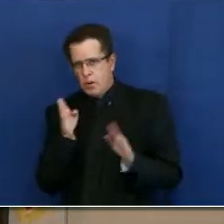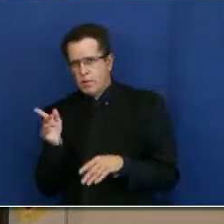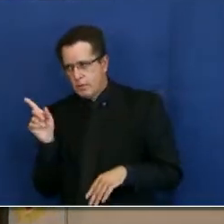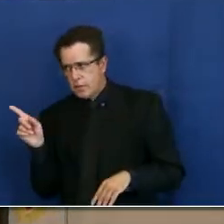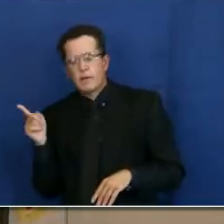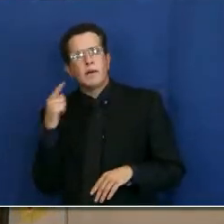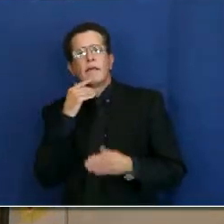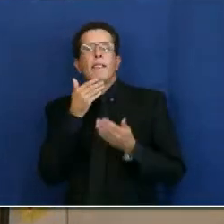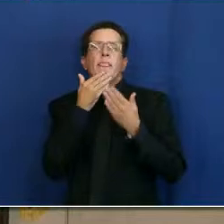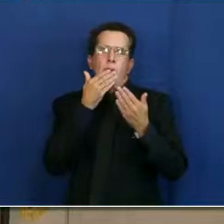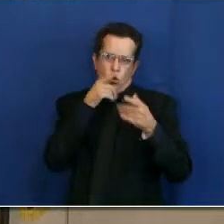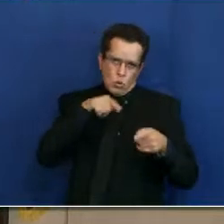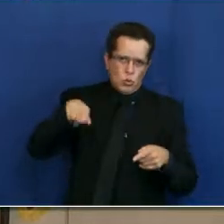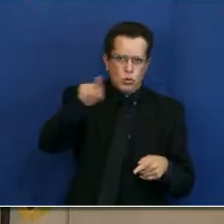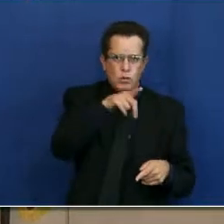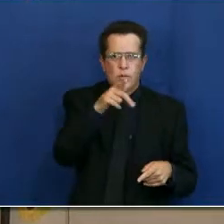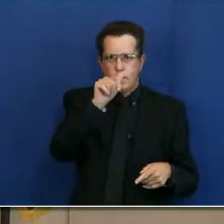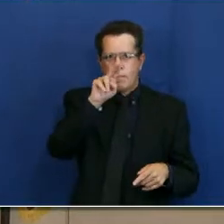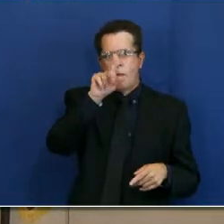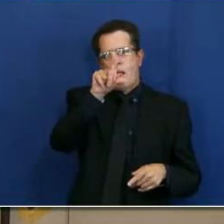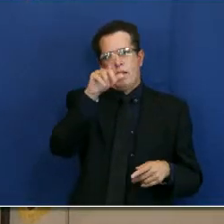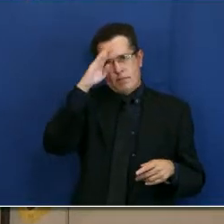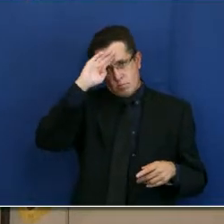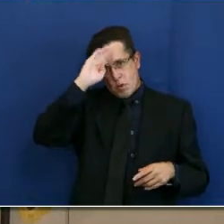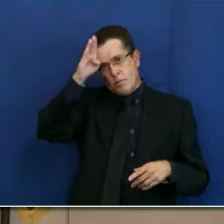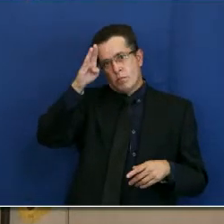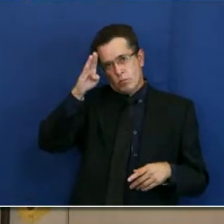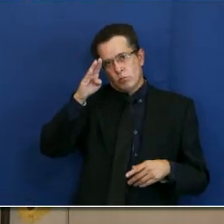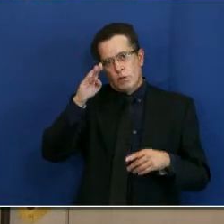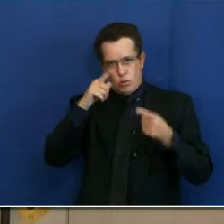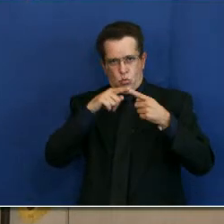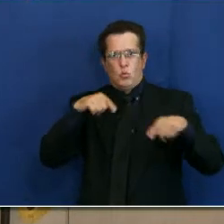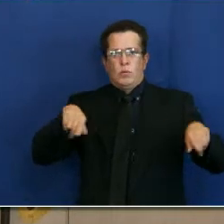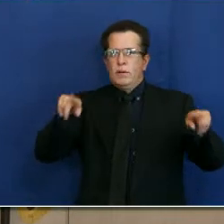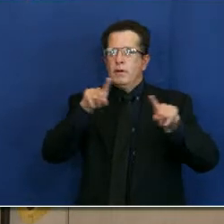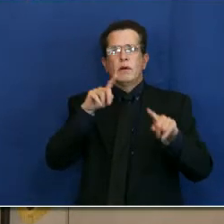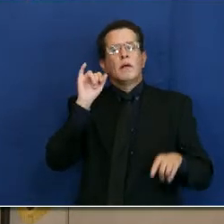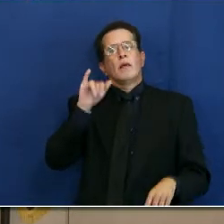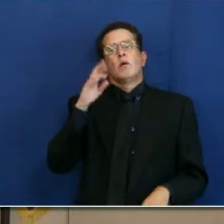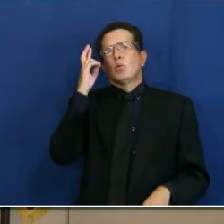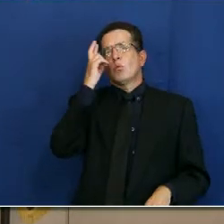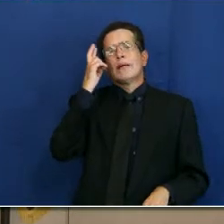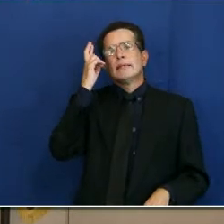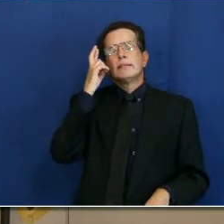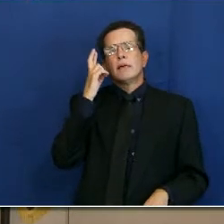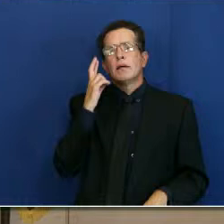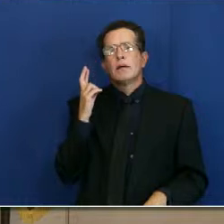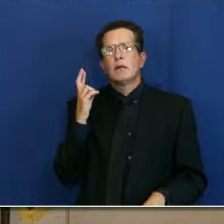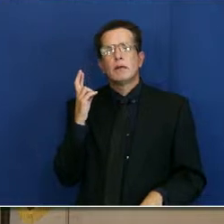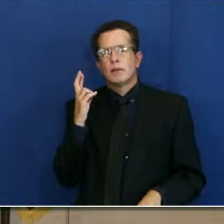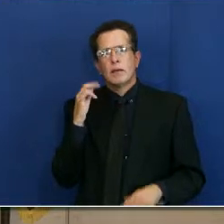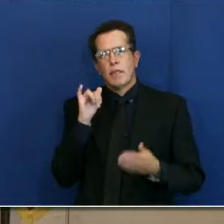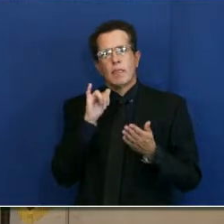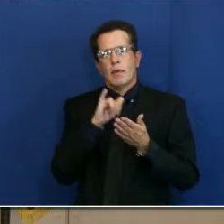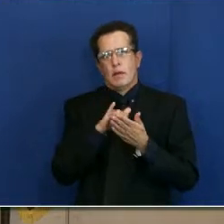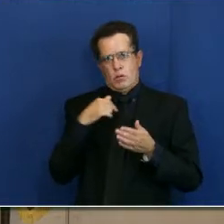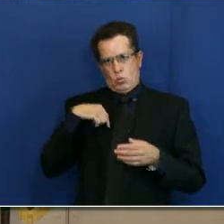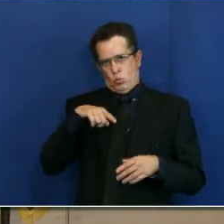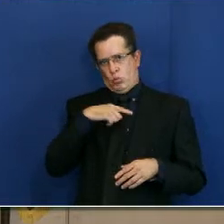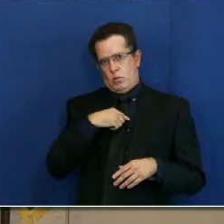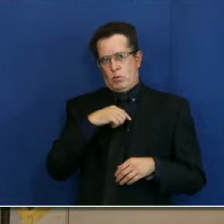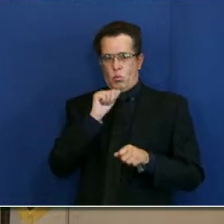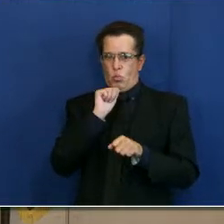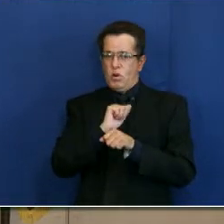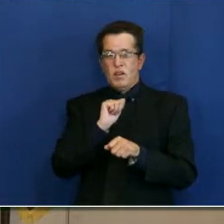Thank you, Supervisor Cox. And Paul, thanks for the question. The reason why we don't have a concern is we've been working